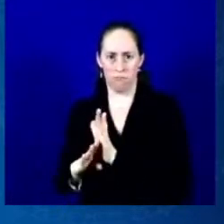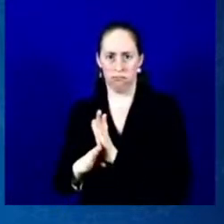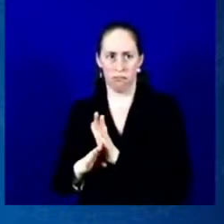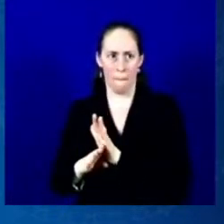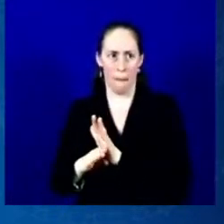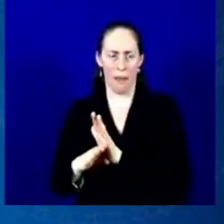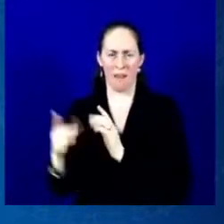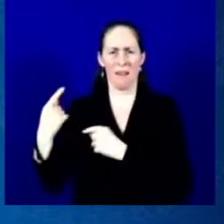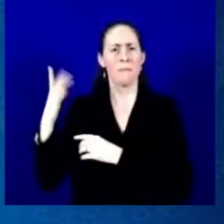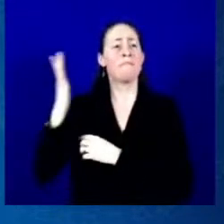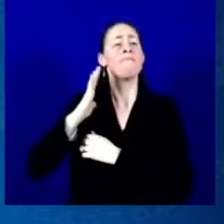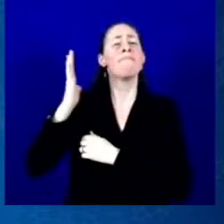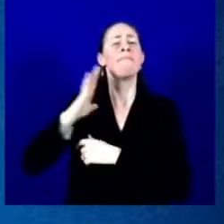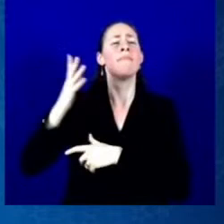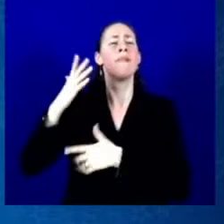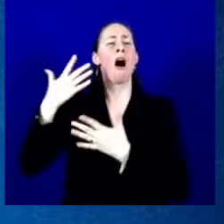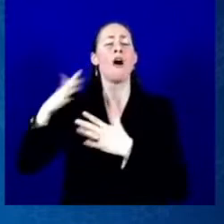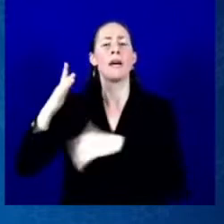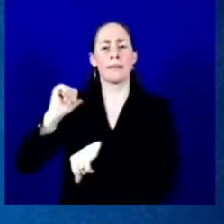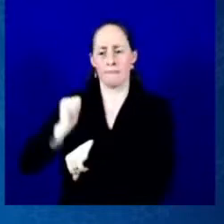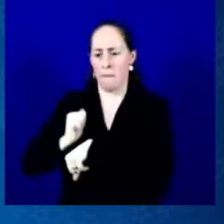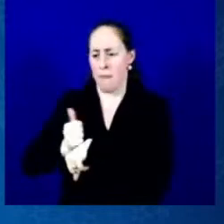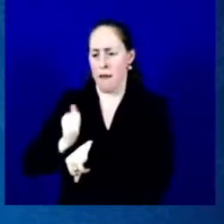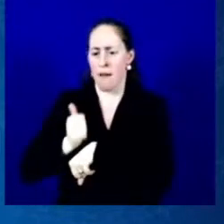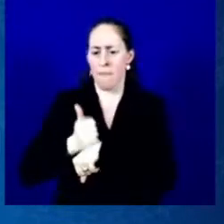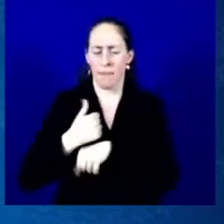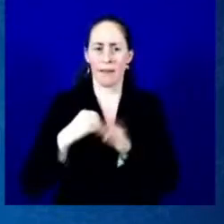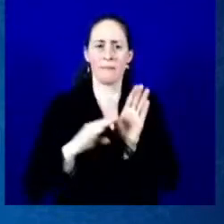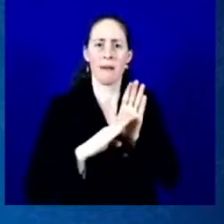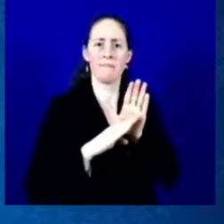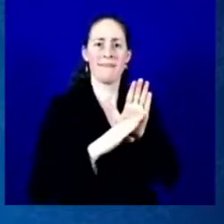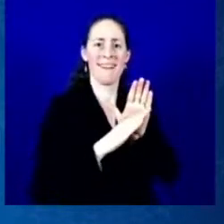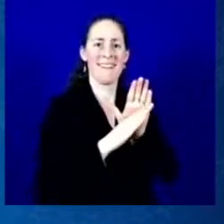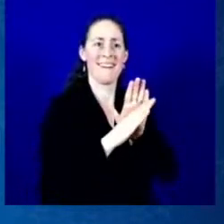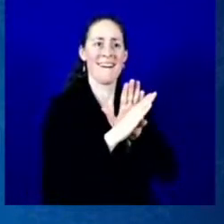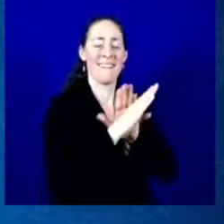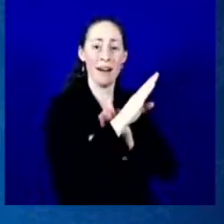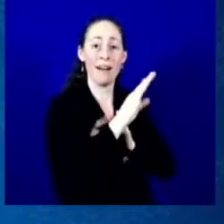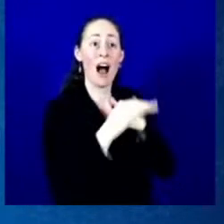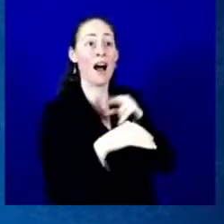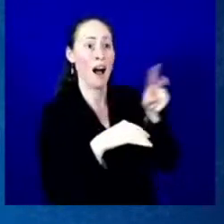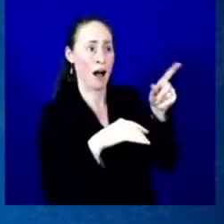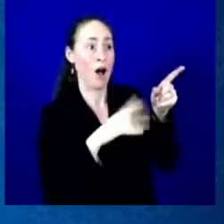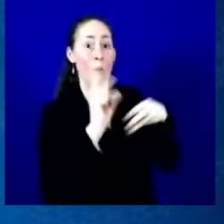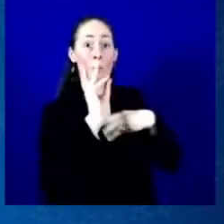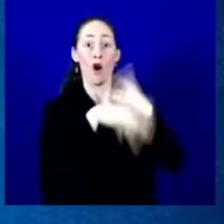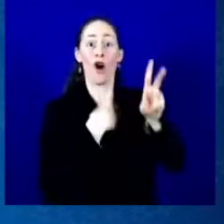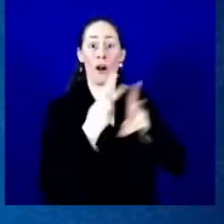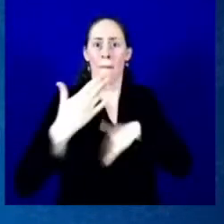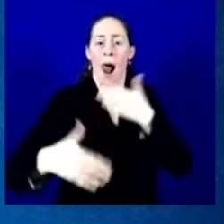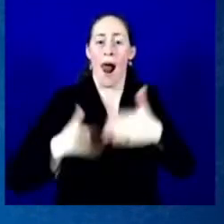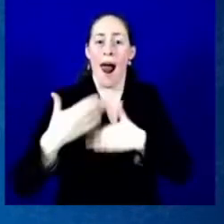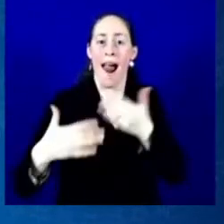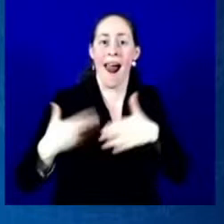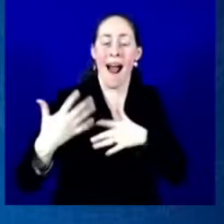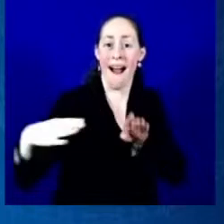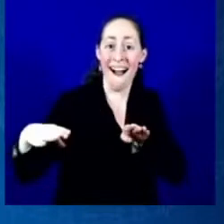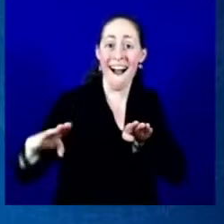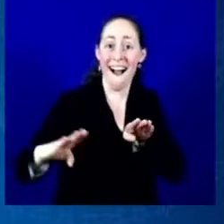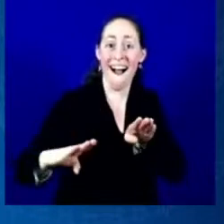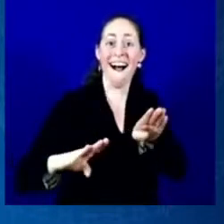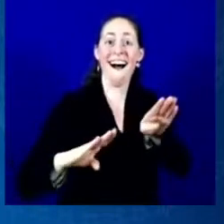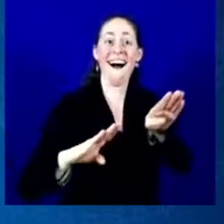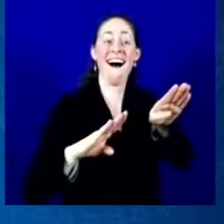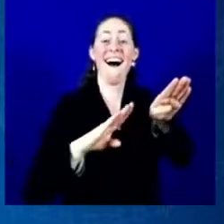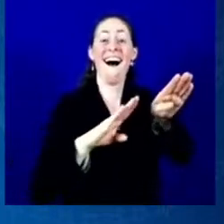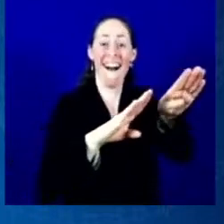20th century. But the world's caught up or catching up. They're not waiting. I would